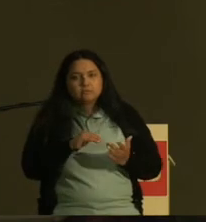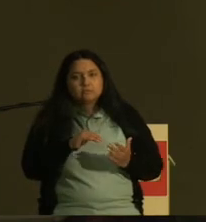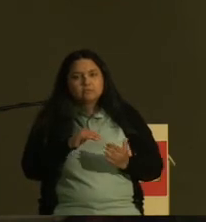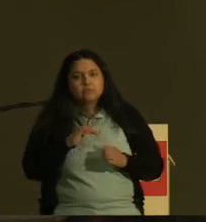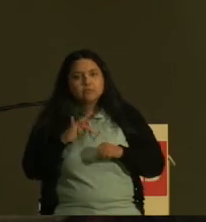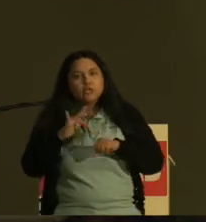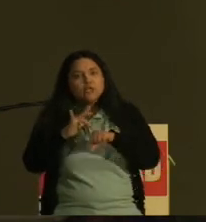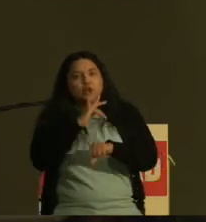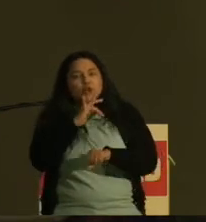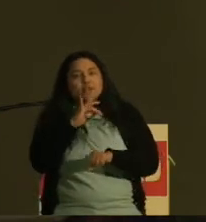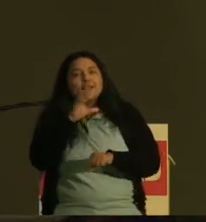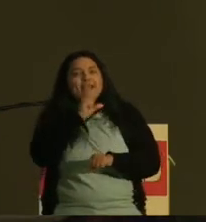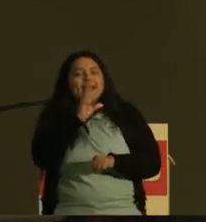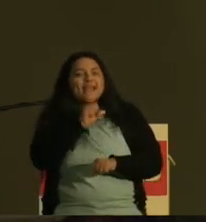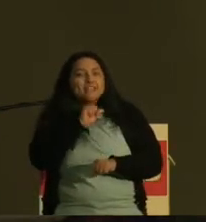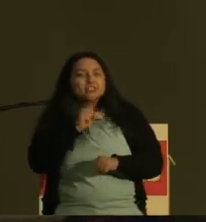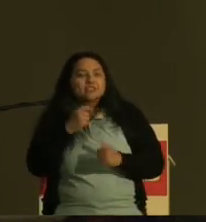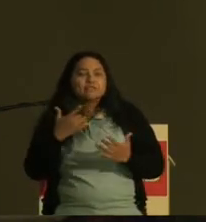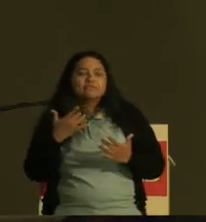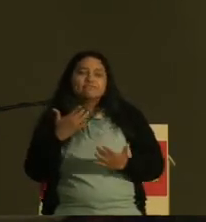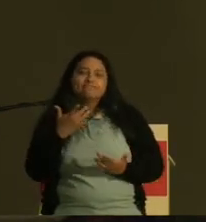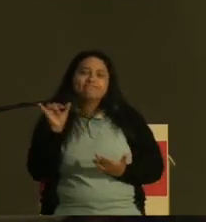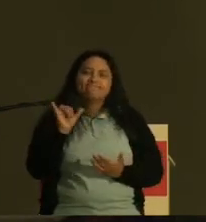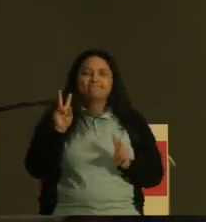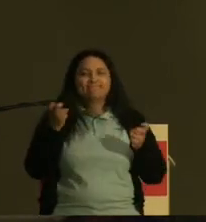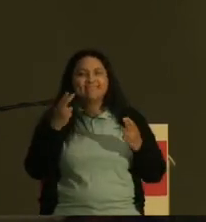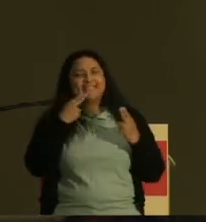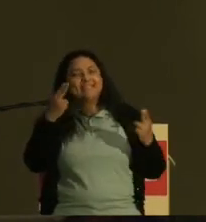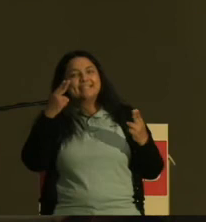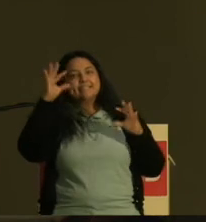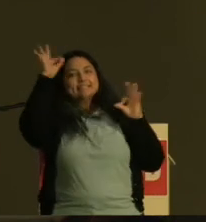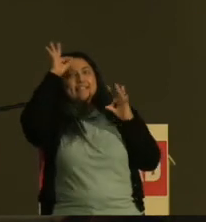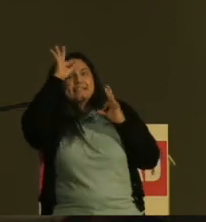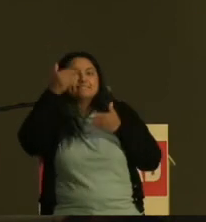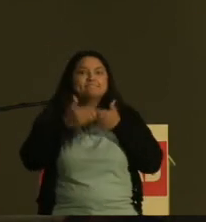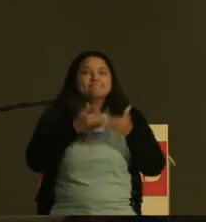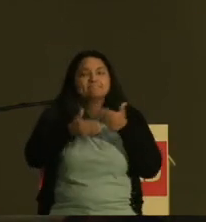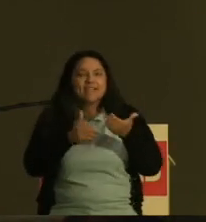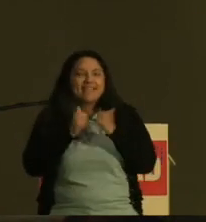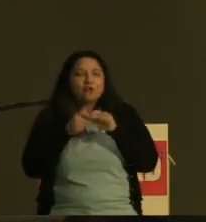early time in one's life and how to maintain it. And I know that, you know,